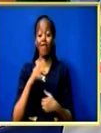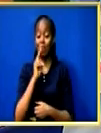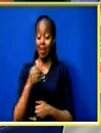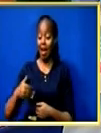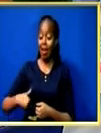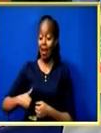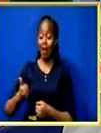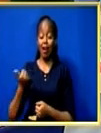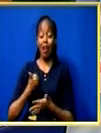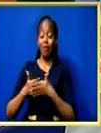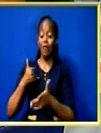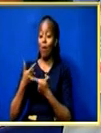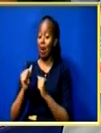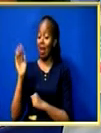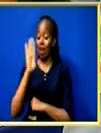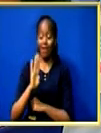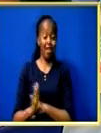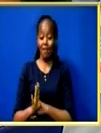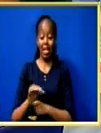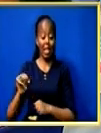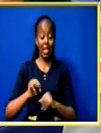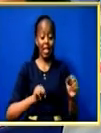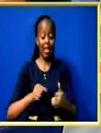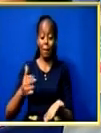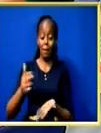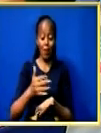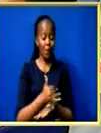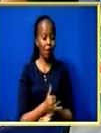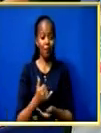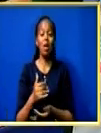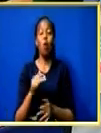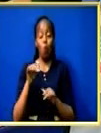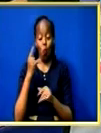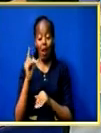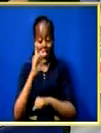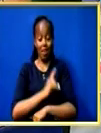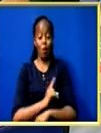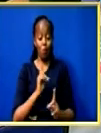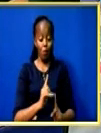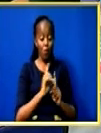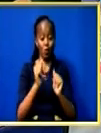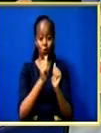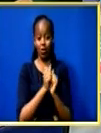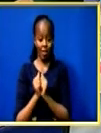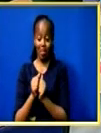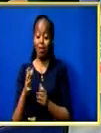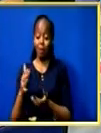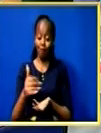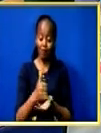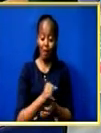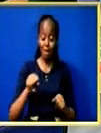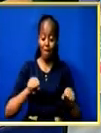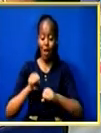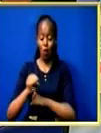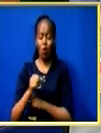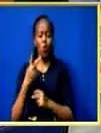before, but I never got to that stage of fetching firewood. You didn't go to... Oh, I'll take you one day. I must take you to the I will be happy. We